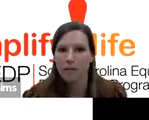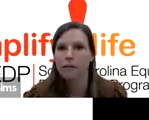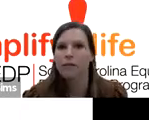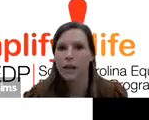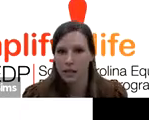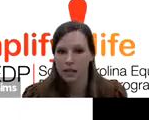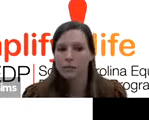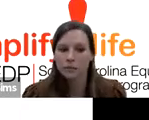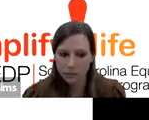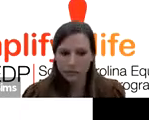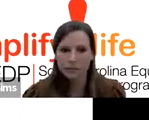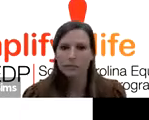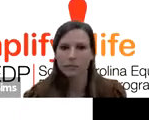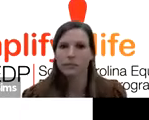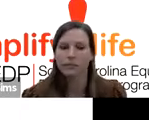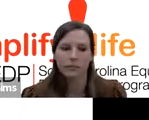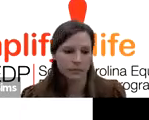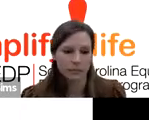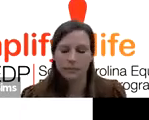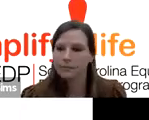get that fixed.